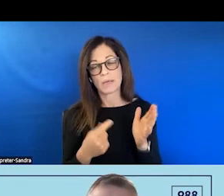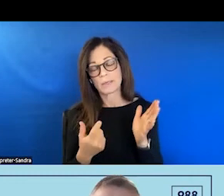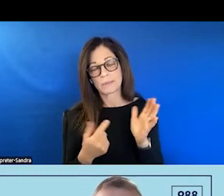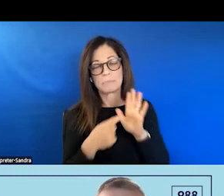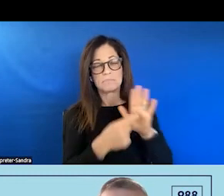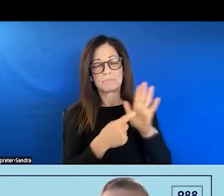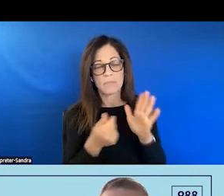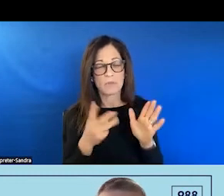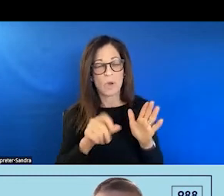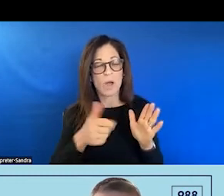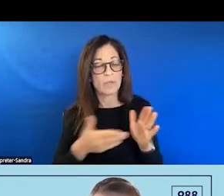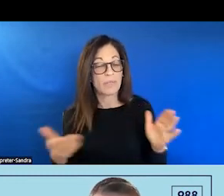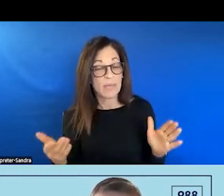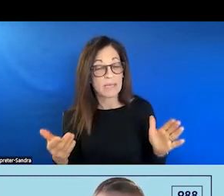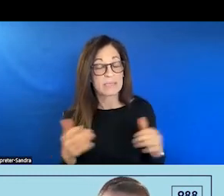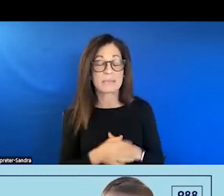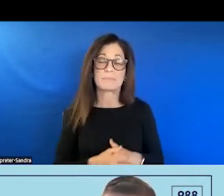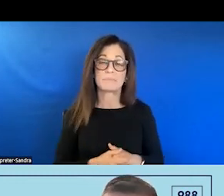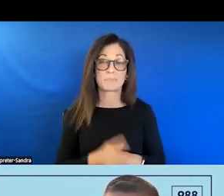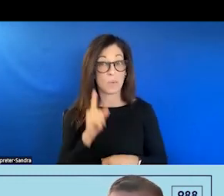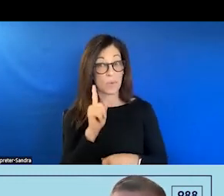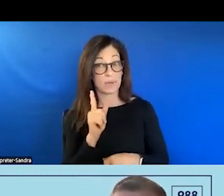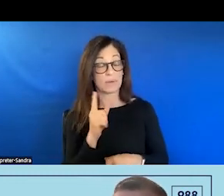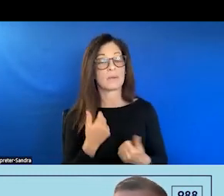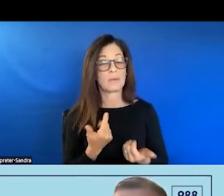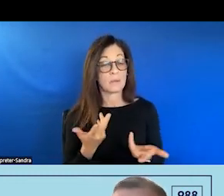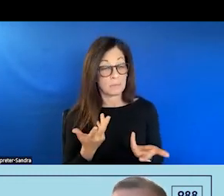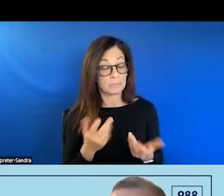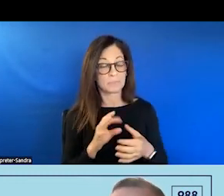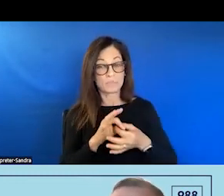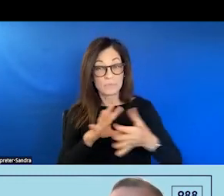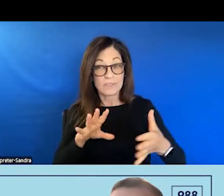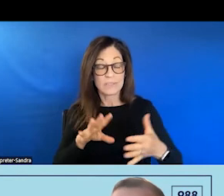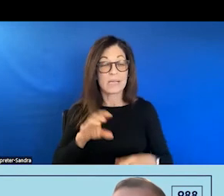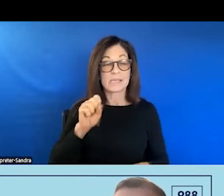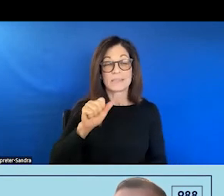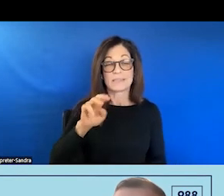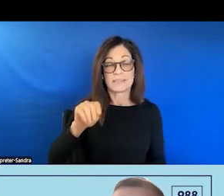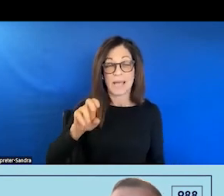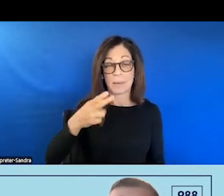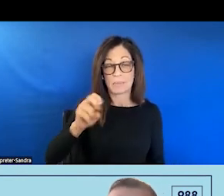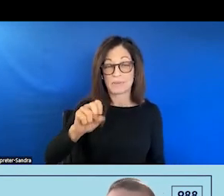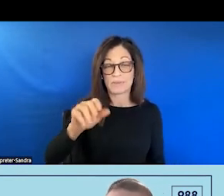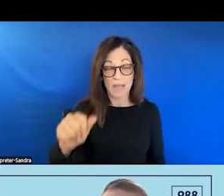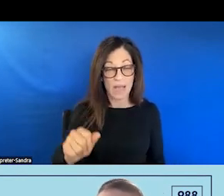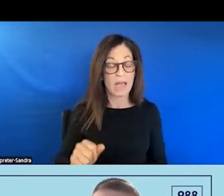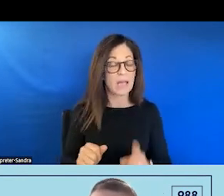things. One of note is the release of the Samhsa FY23 Congressional